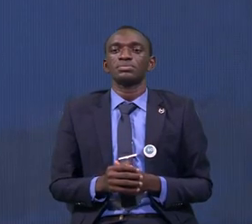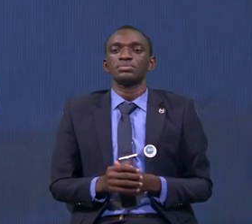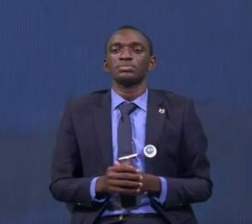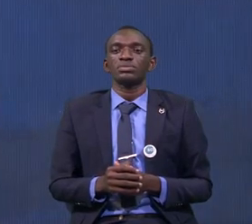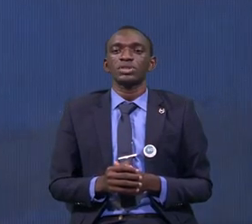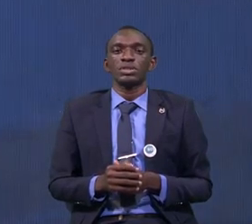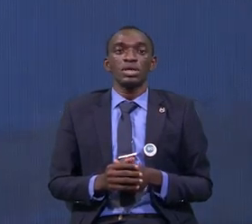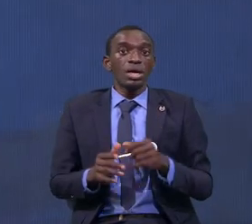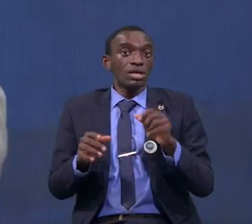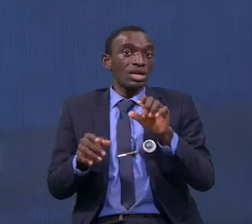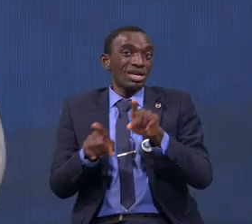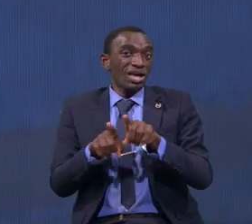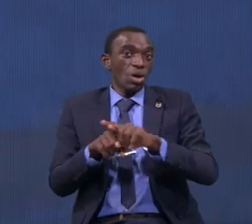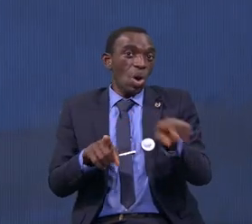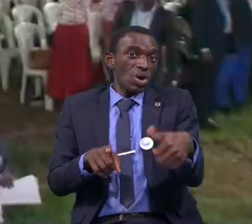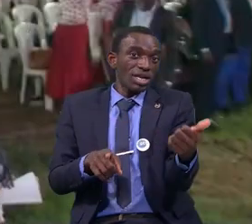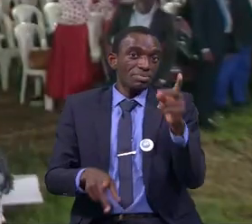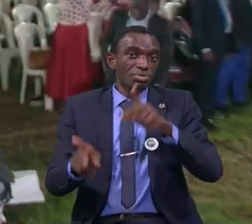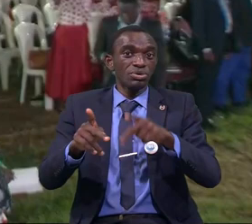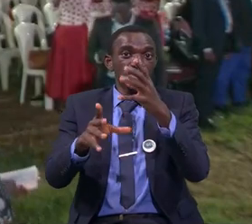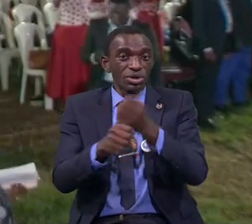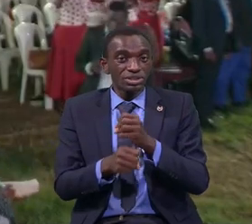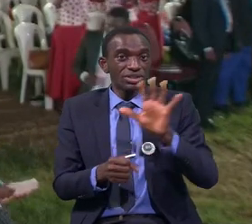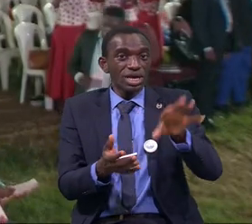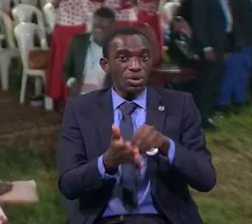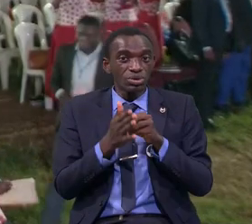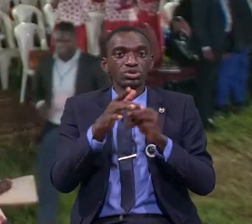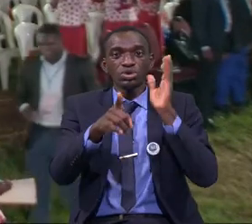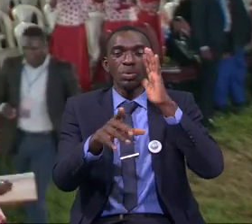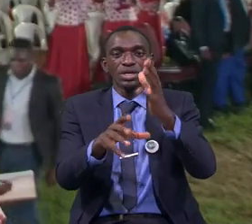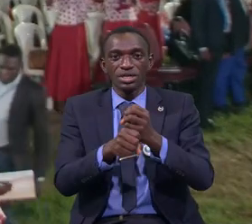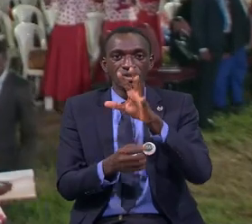As others have got their own, you will get your own.